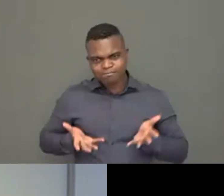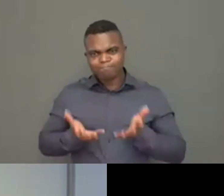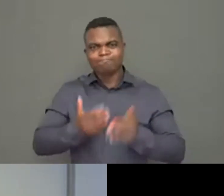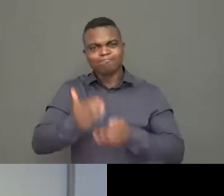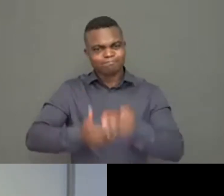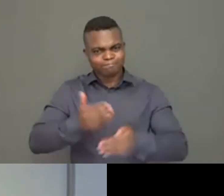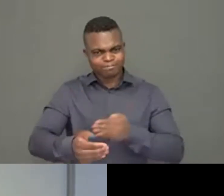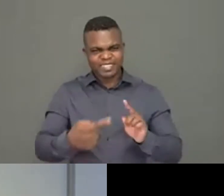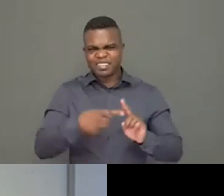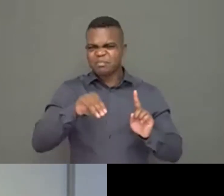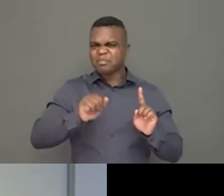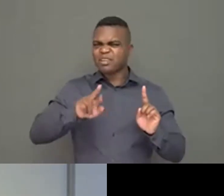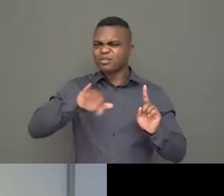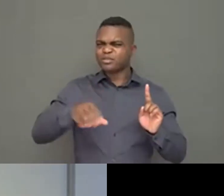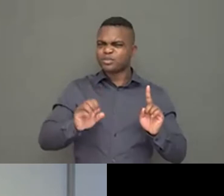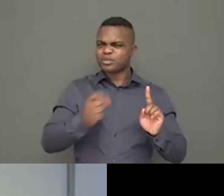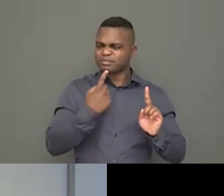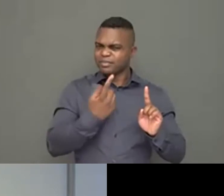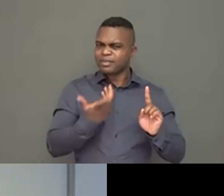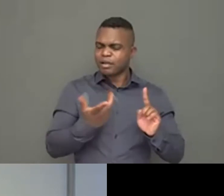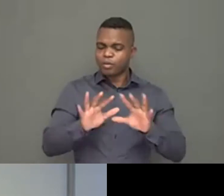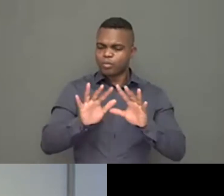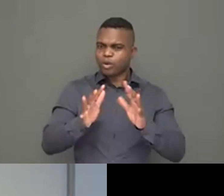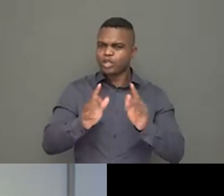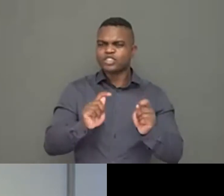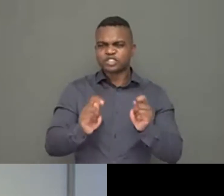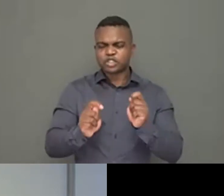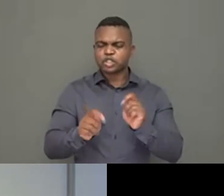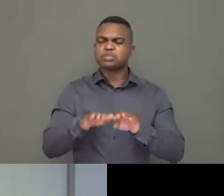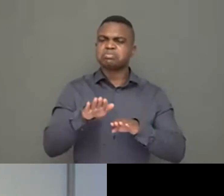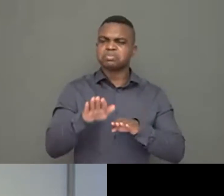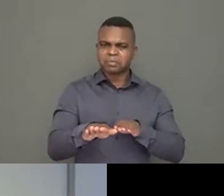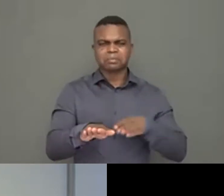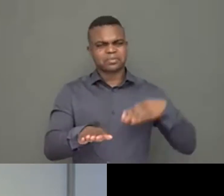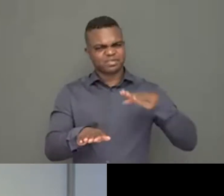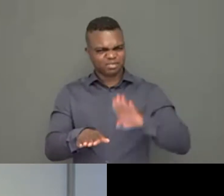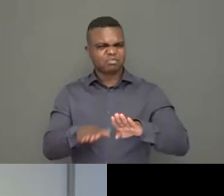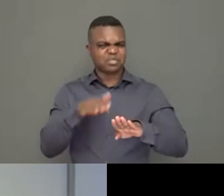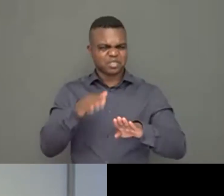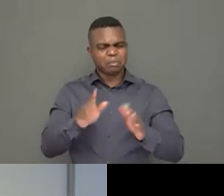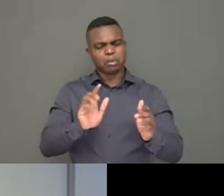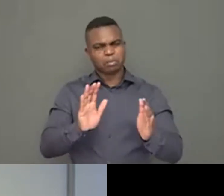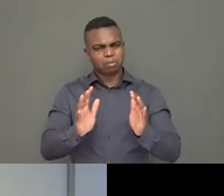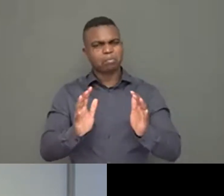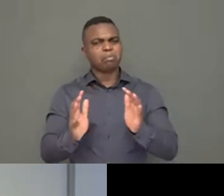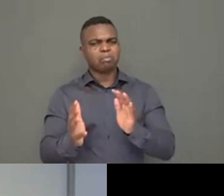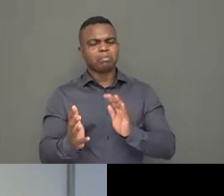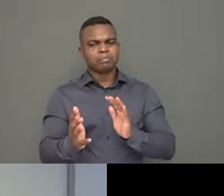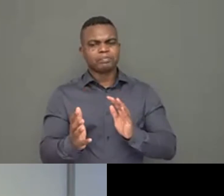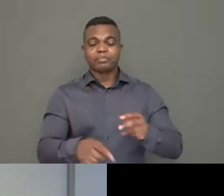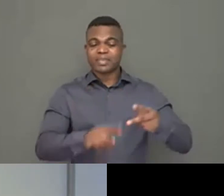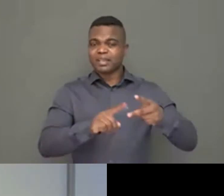influencing leaders to drive inclusion is really when you see real change happening, making sure it's part of the culture